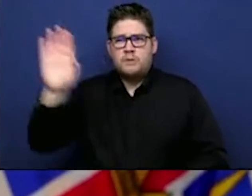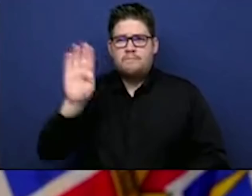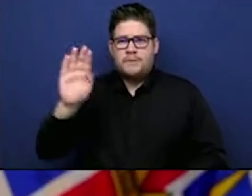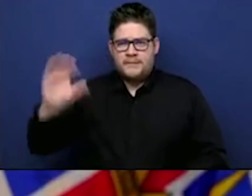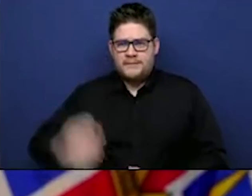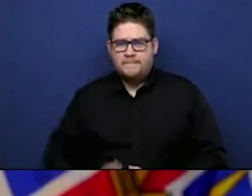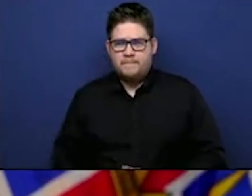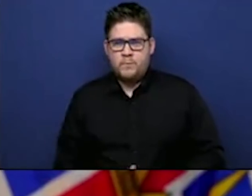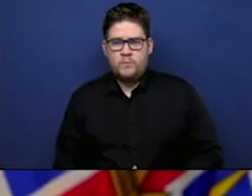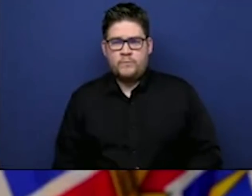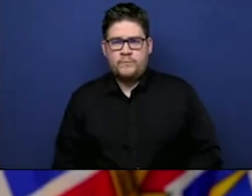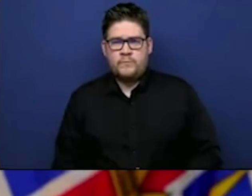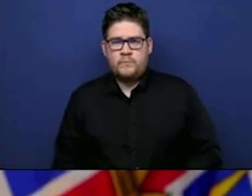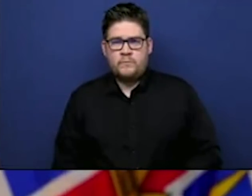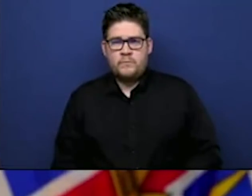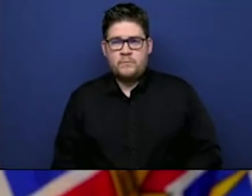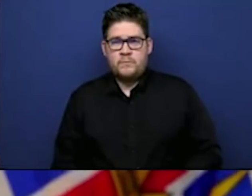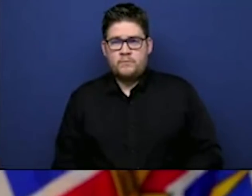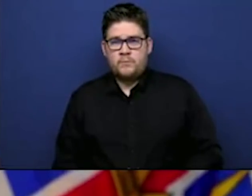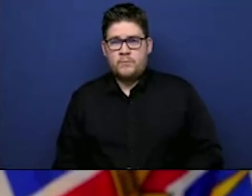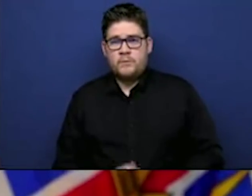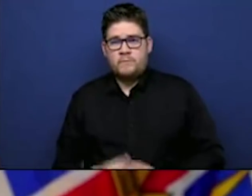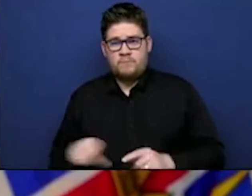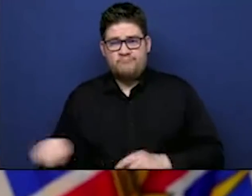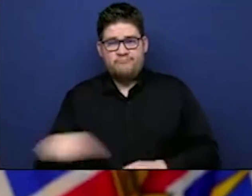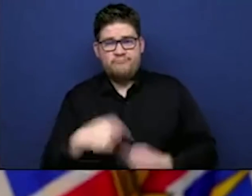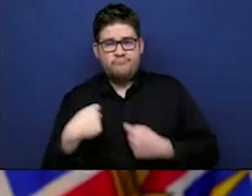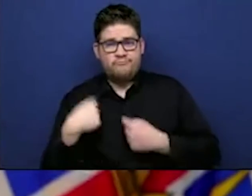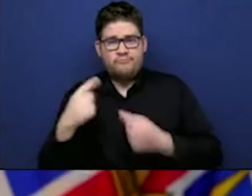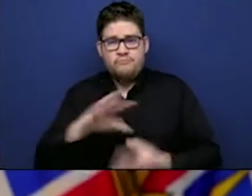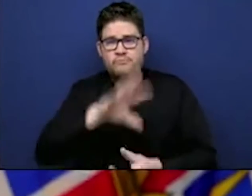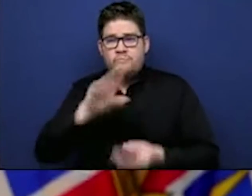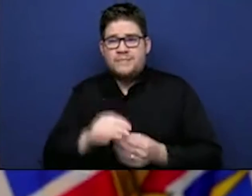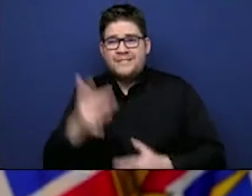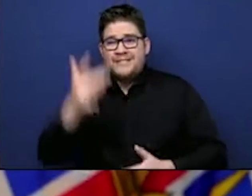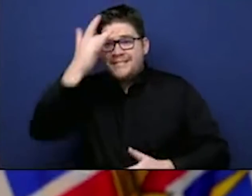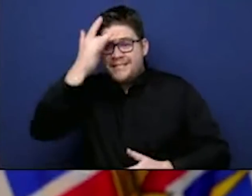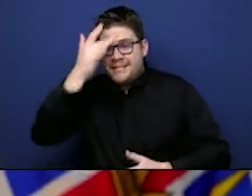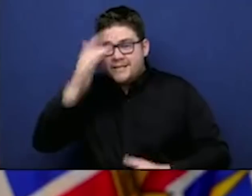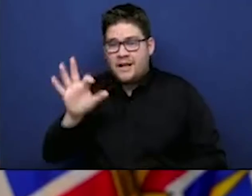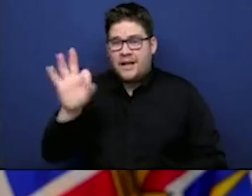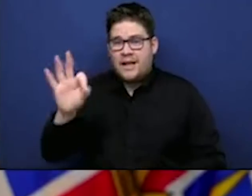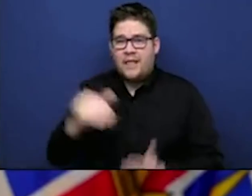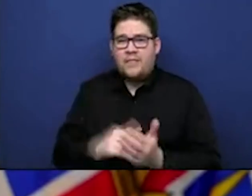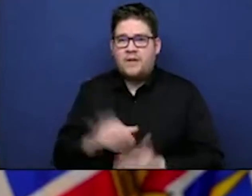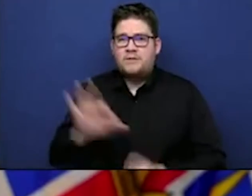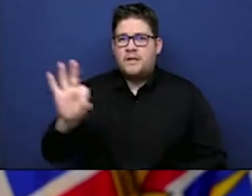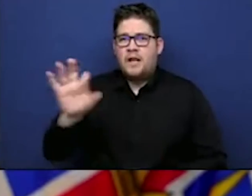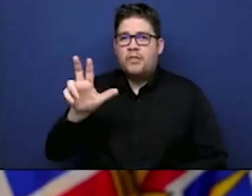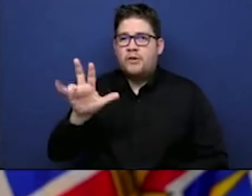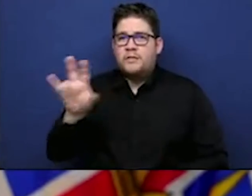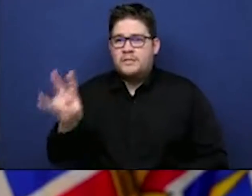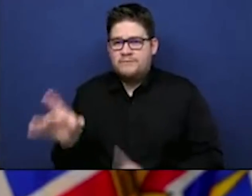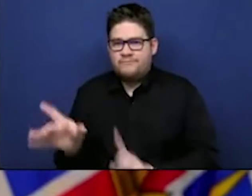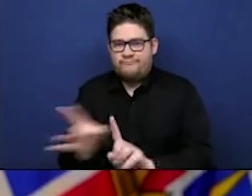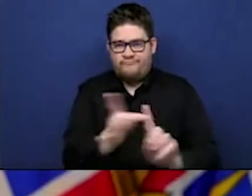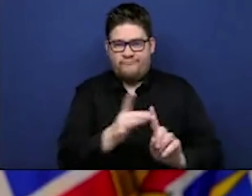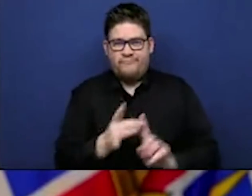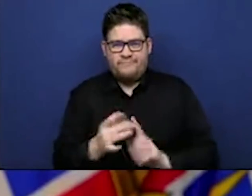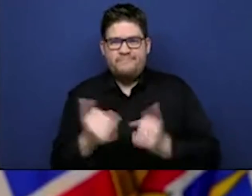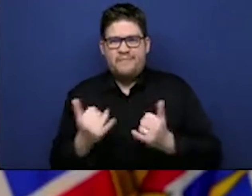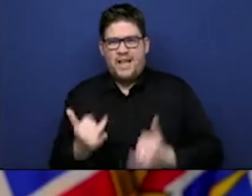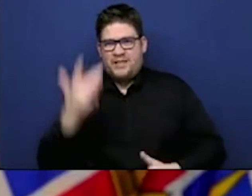9,937 active cases all across the province, of whom 368 are in hospital